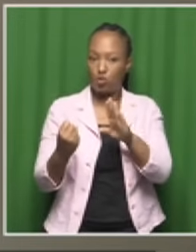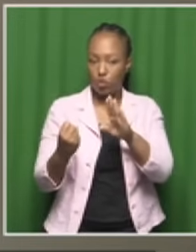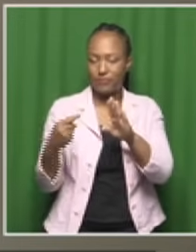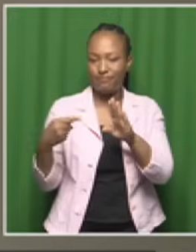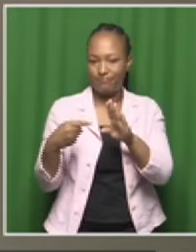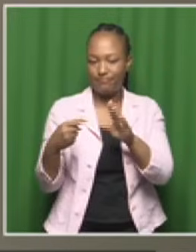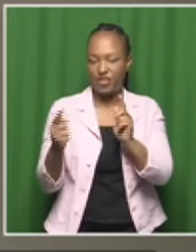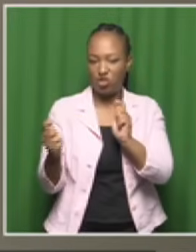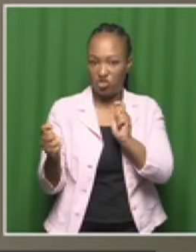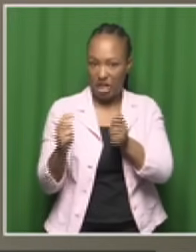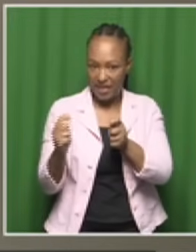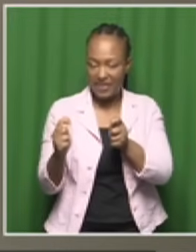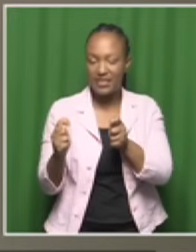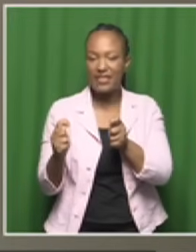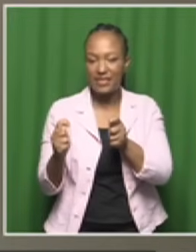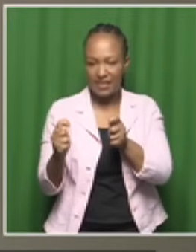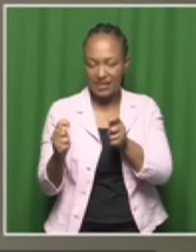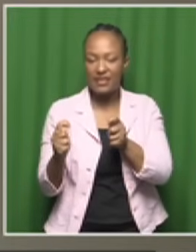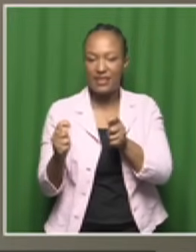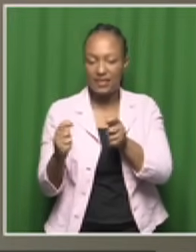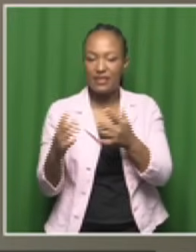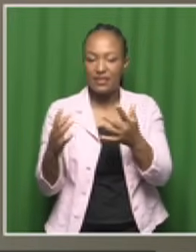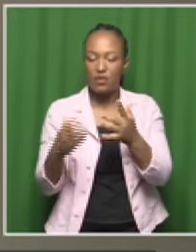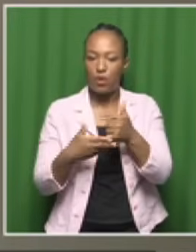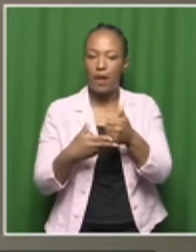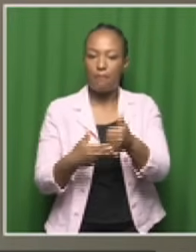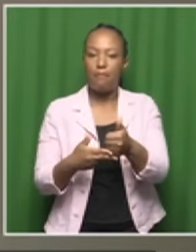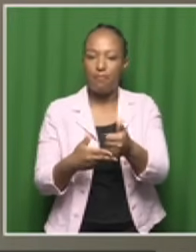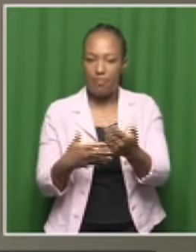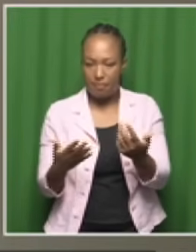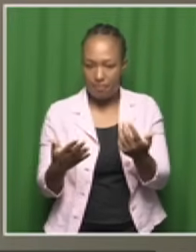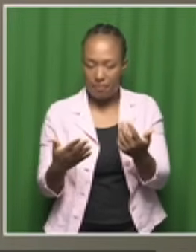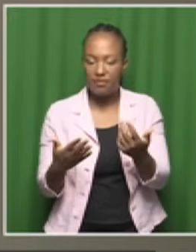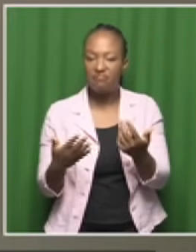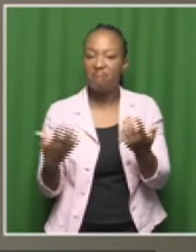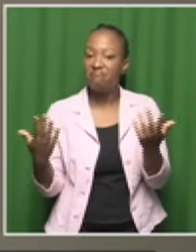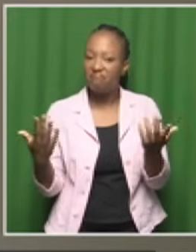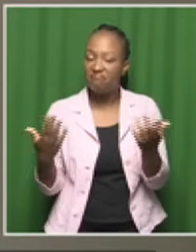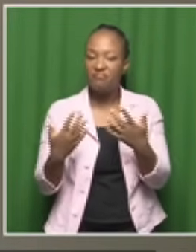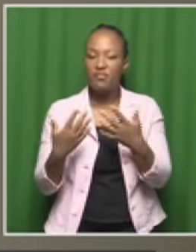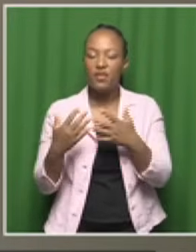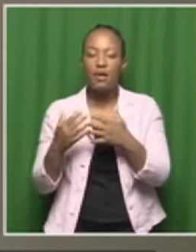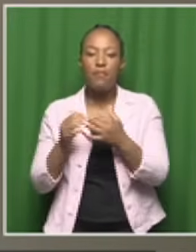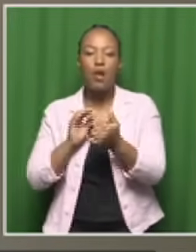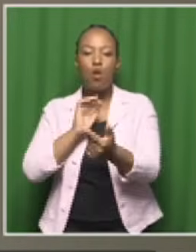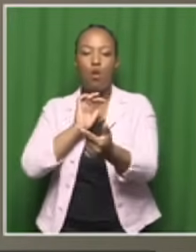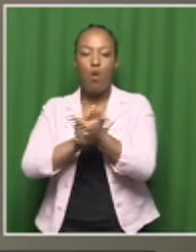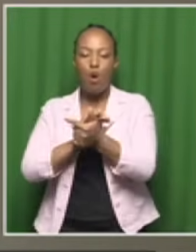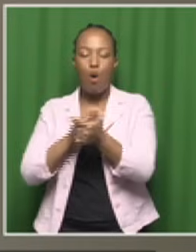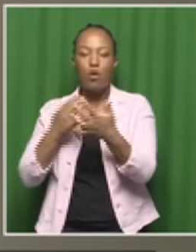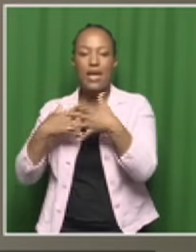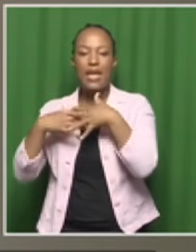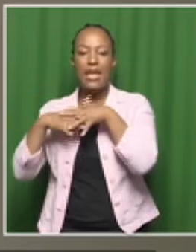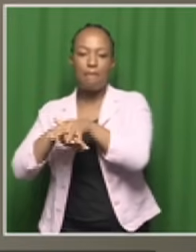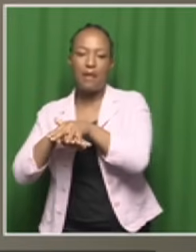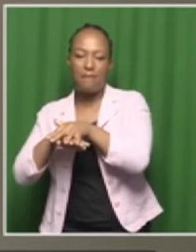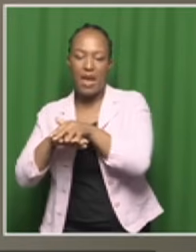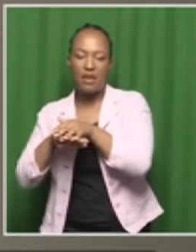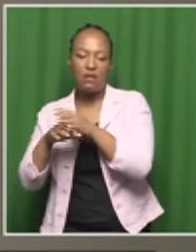a center stage here in terms of maybe implementing laws is not just the only